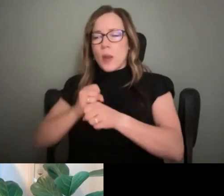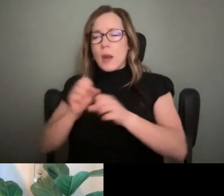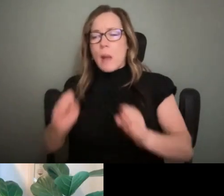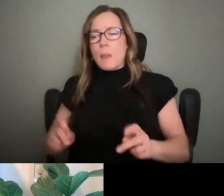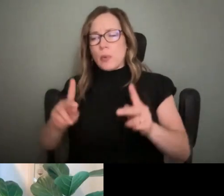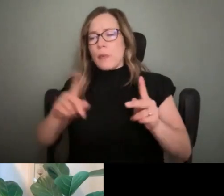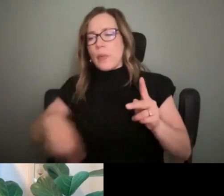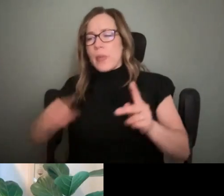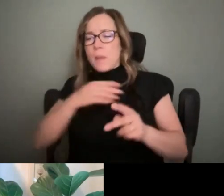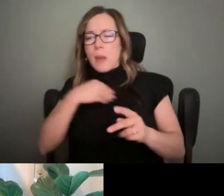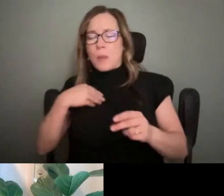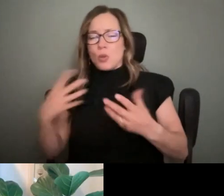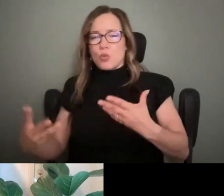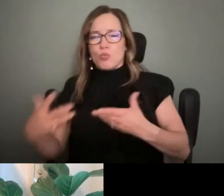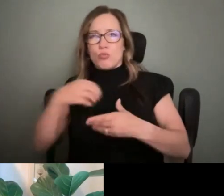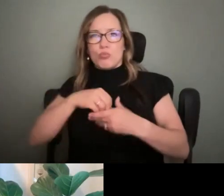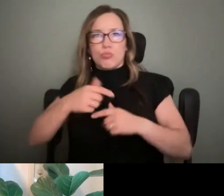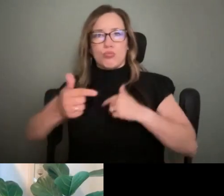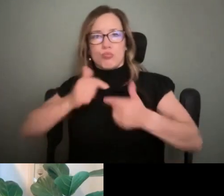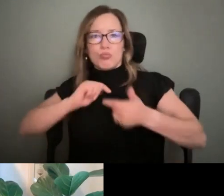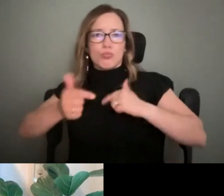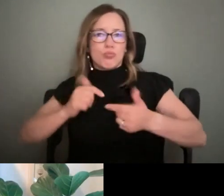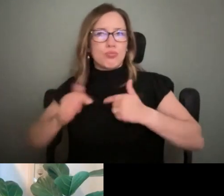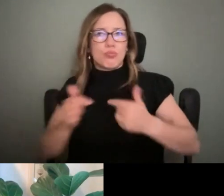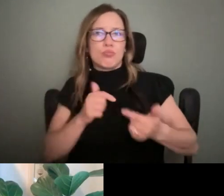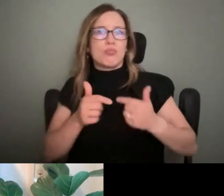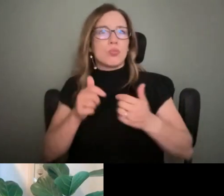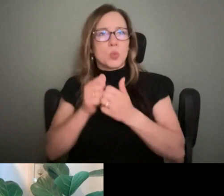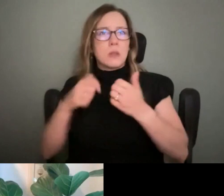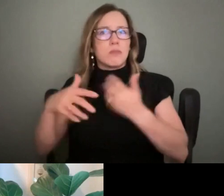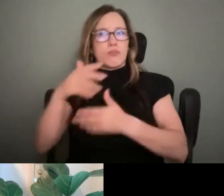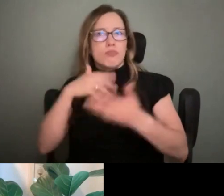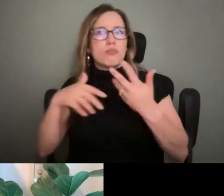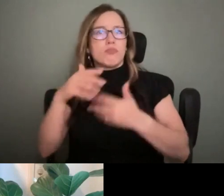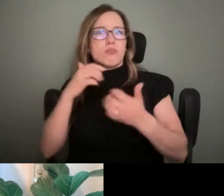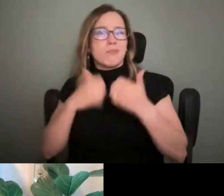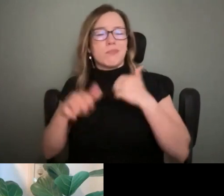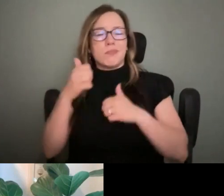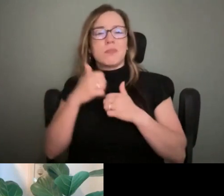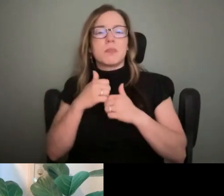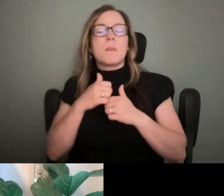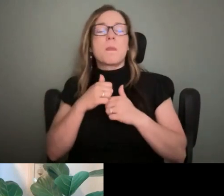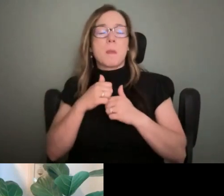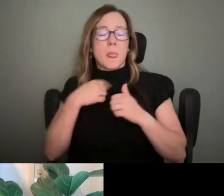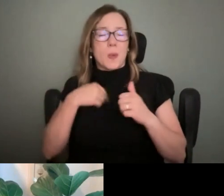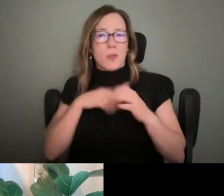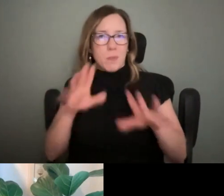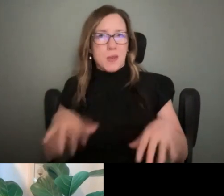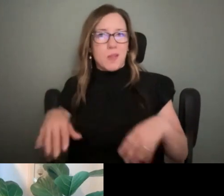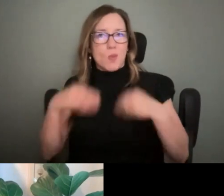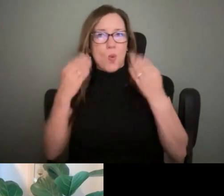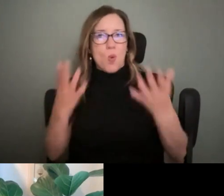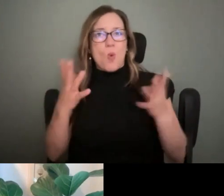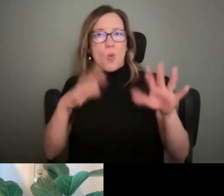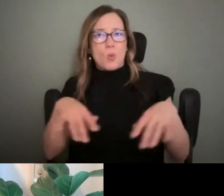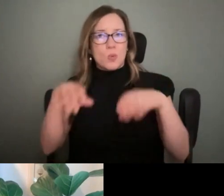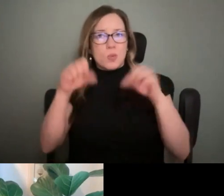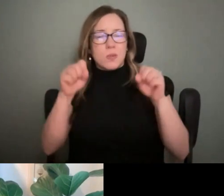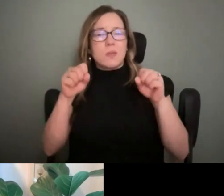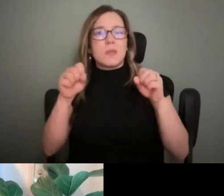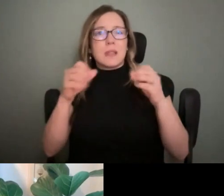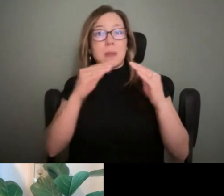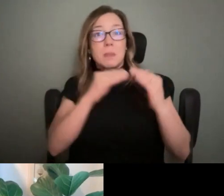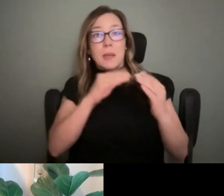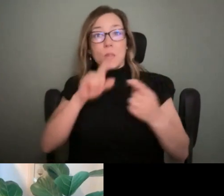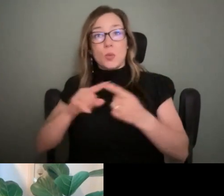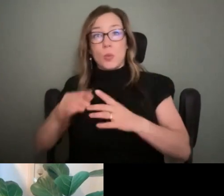to engage with each other. We have been hosting peer-to-peer exchanges, which are very informal